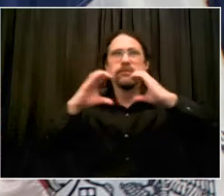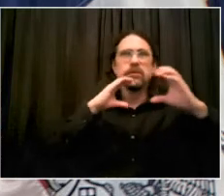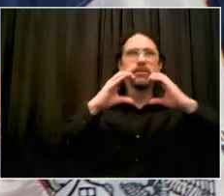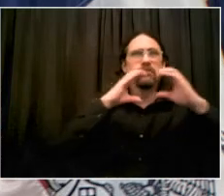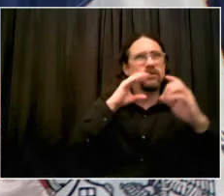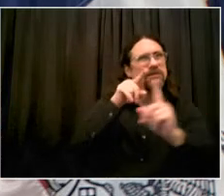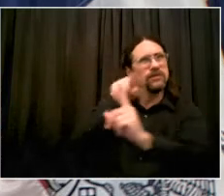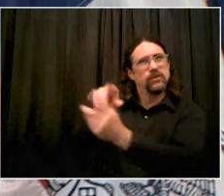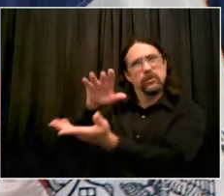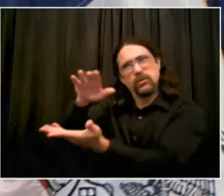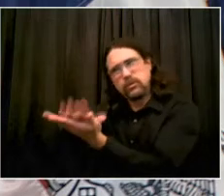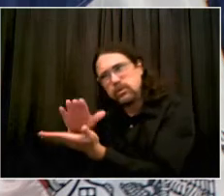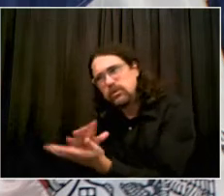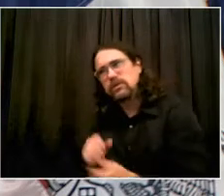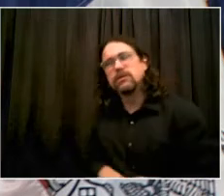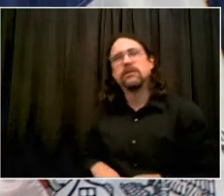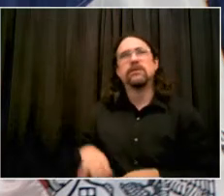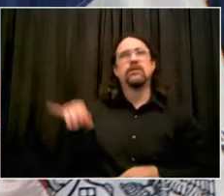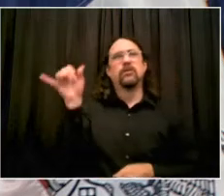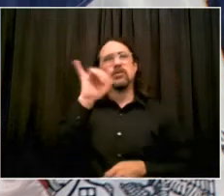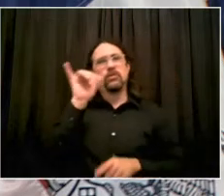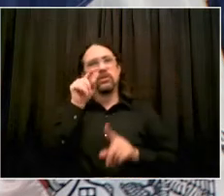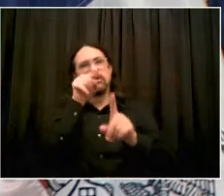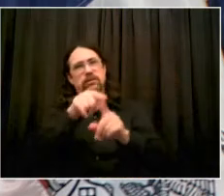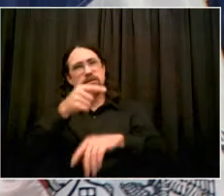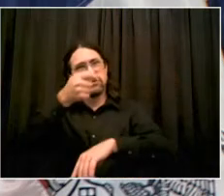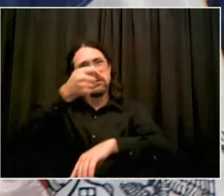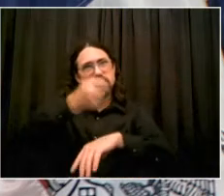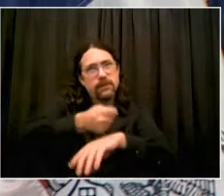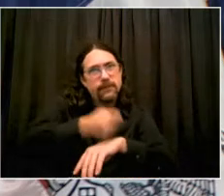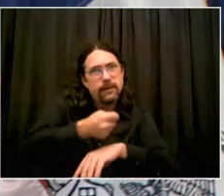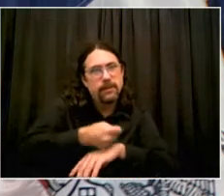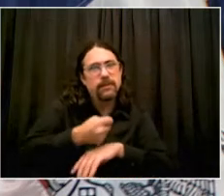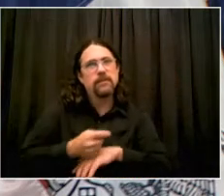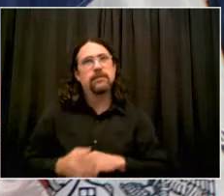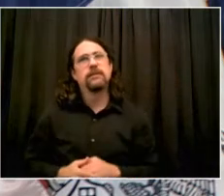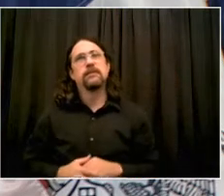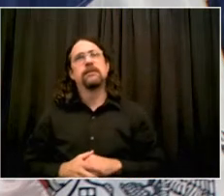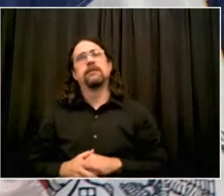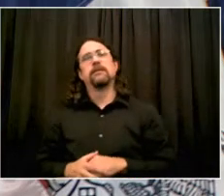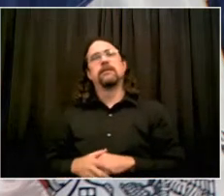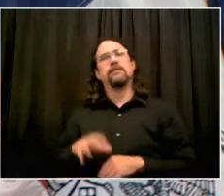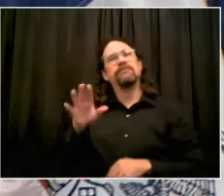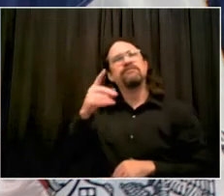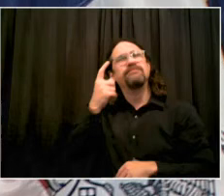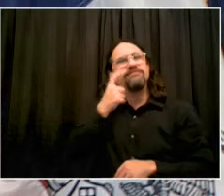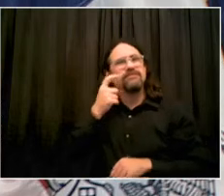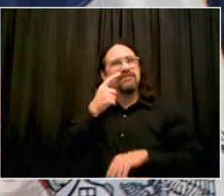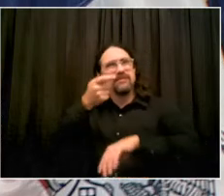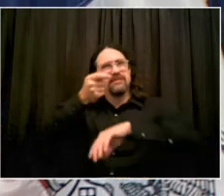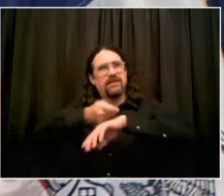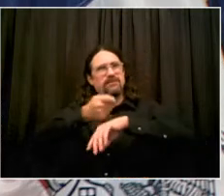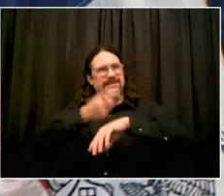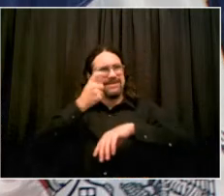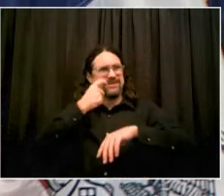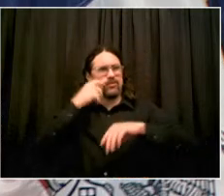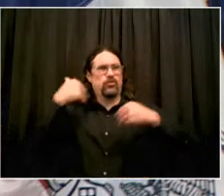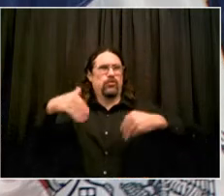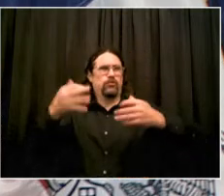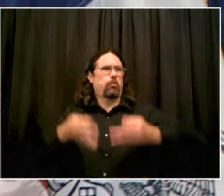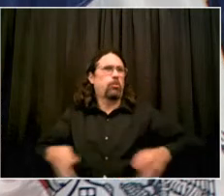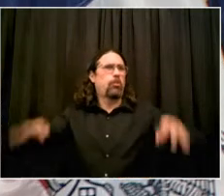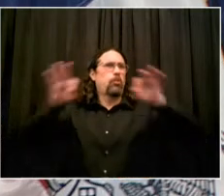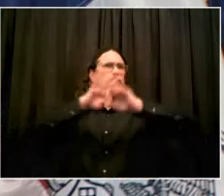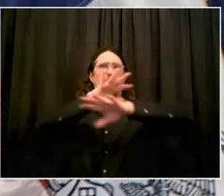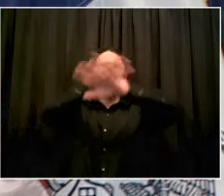year that we just had passed, Yom Kippur, we heard many, many reports of a lot of social distancing, a lot of